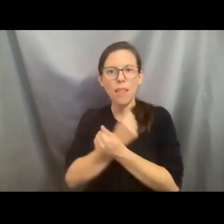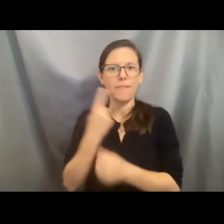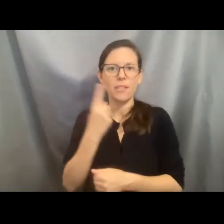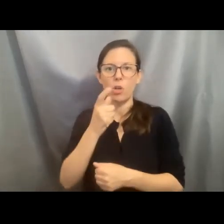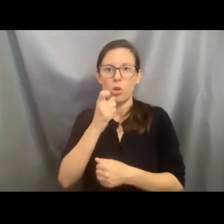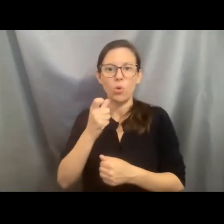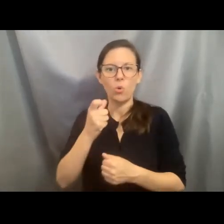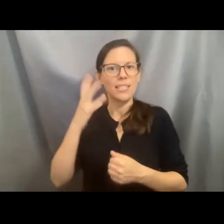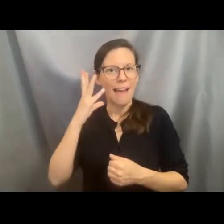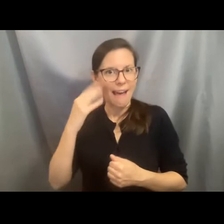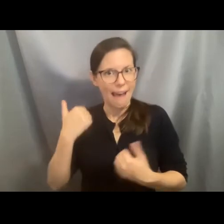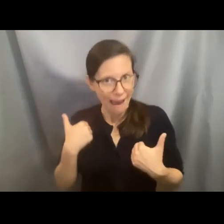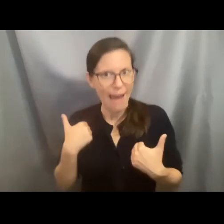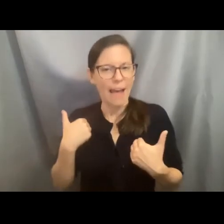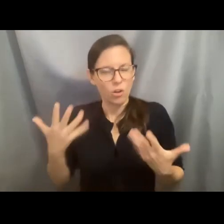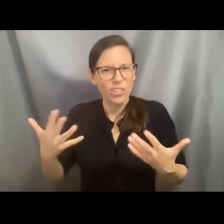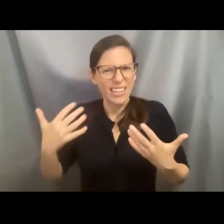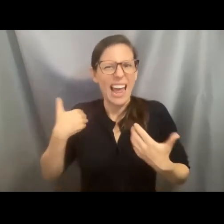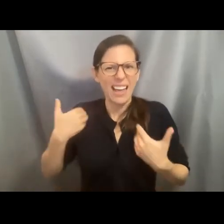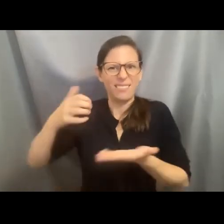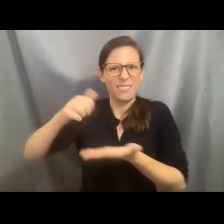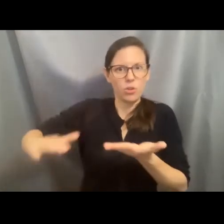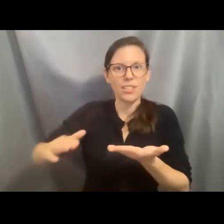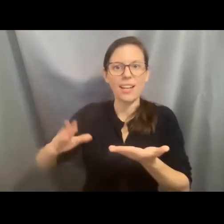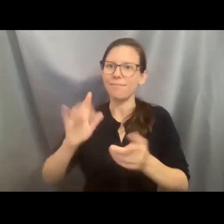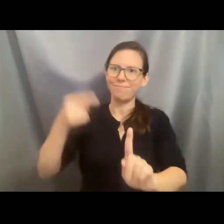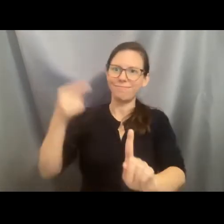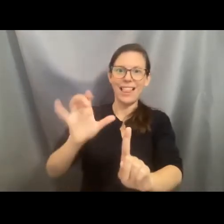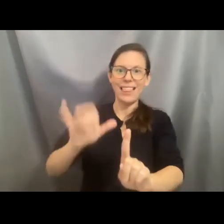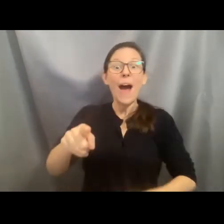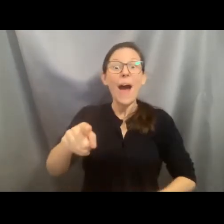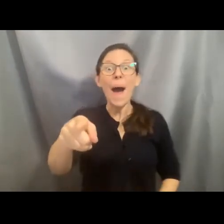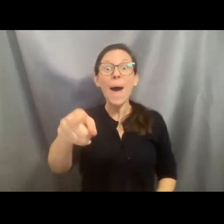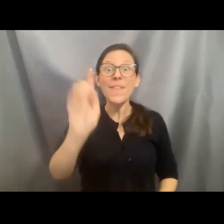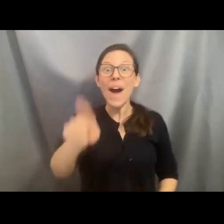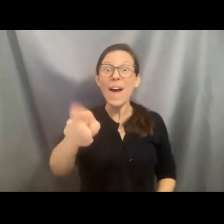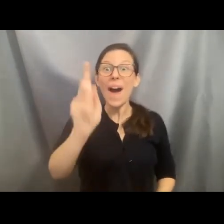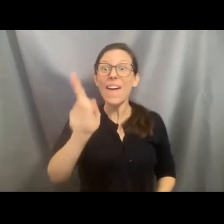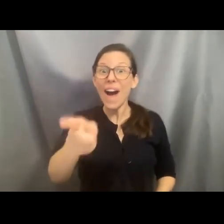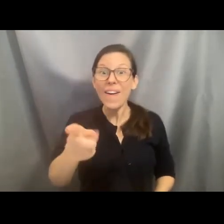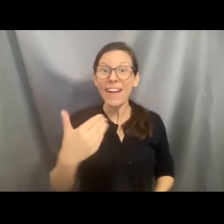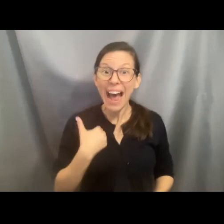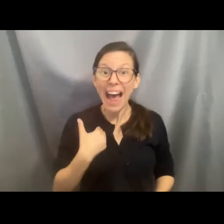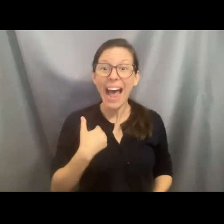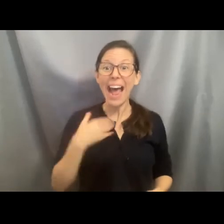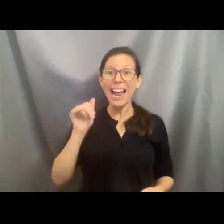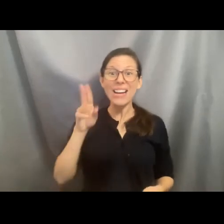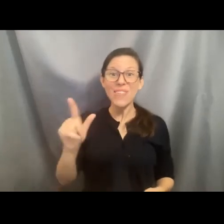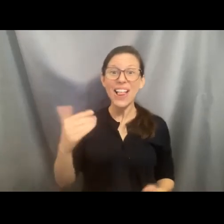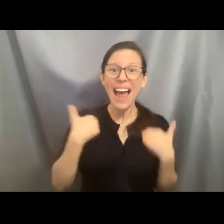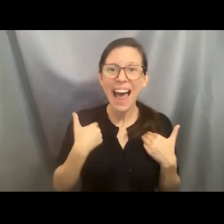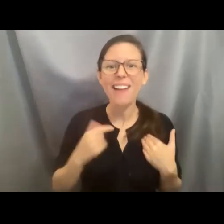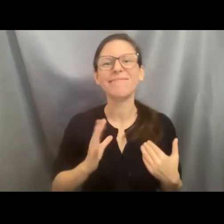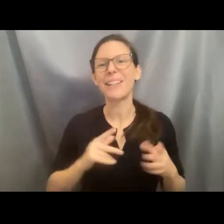abortion." And I thought, wow, that's the message. Oh, there we go. Well, there we go.